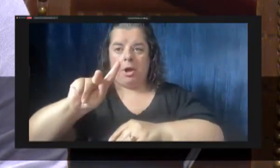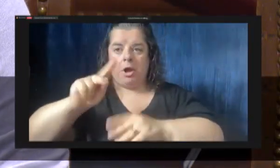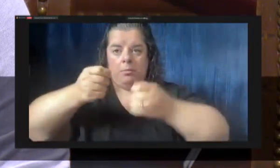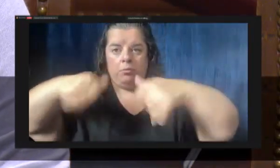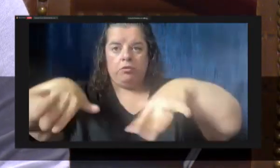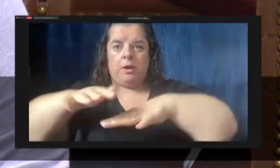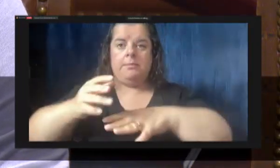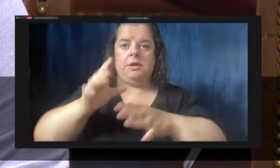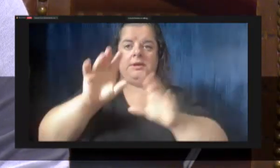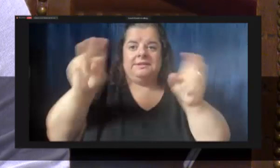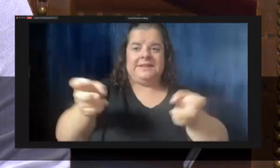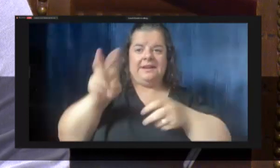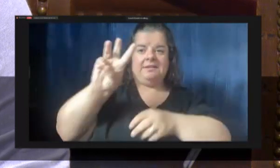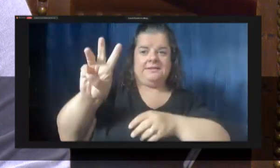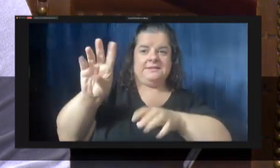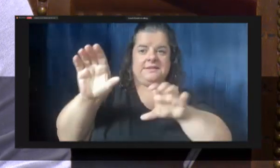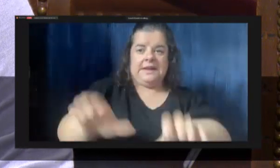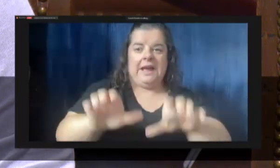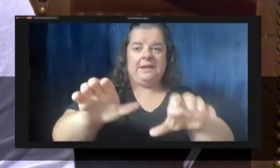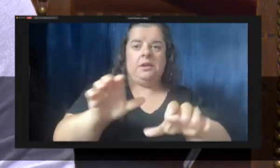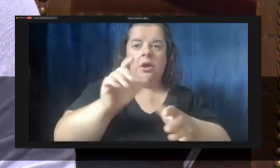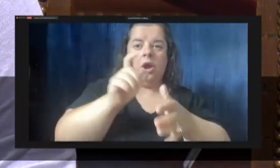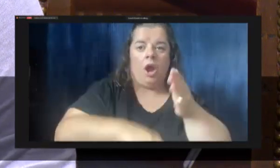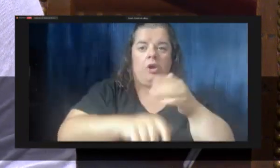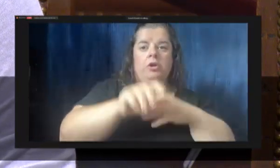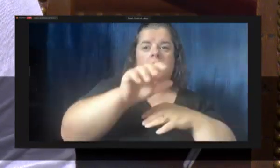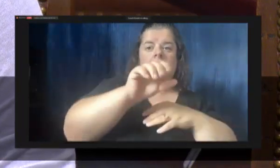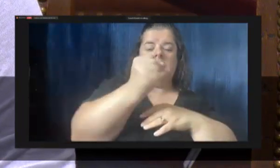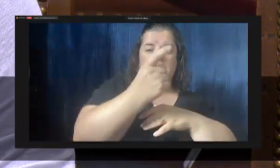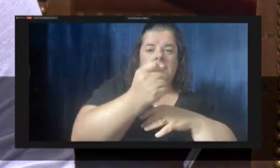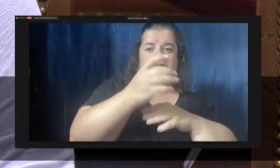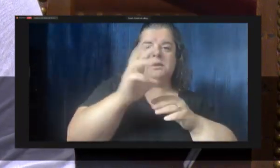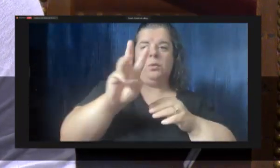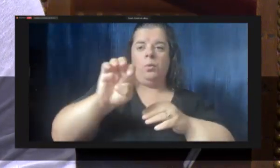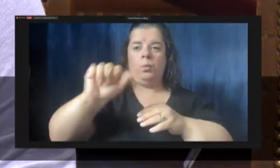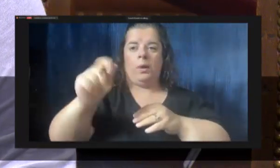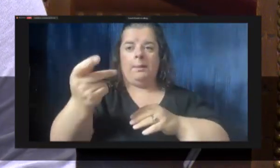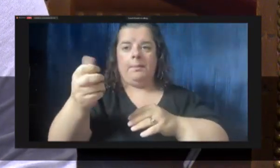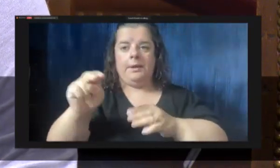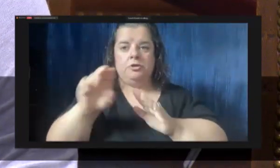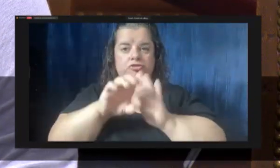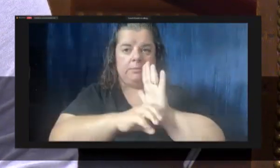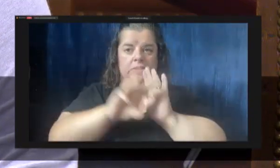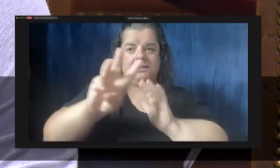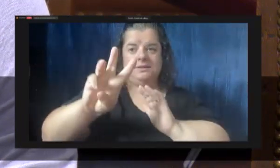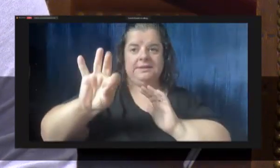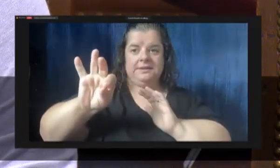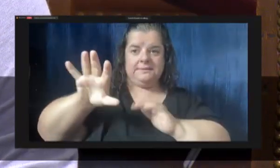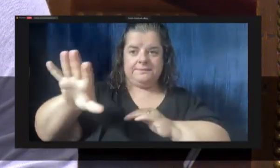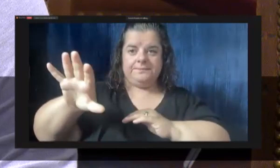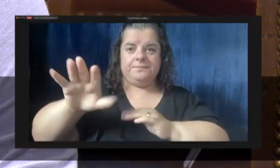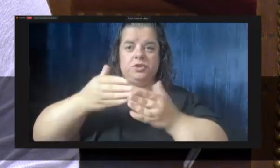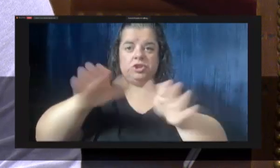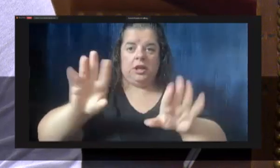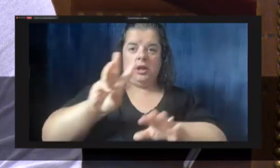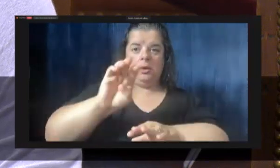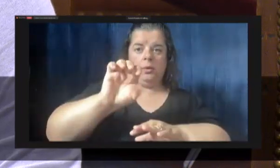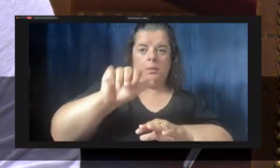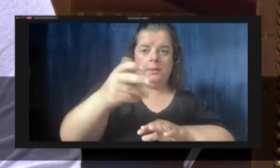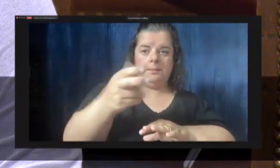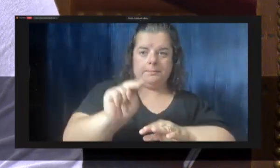6, Conduct, Article 11, Weapons, Chapter 695, General Weapons Provisions,